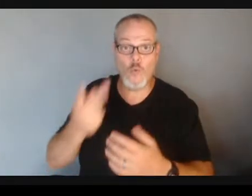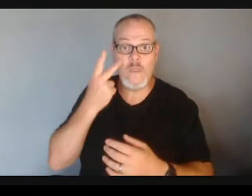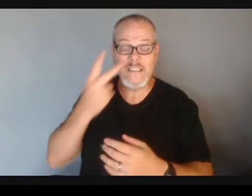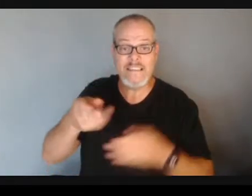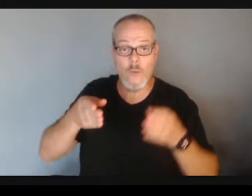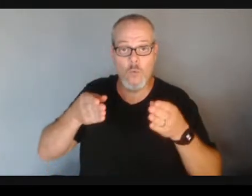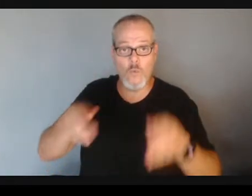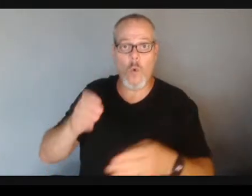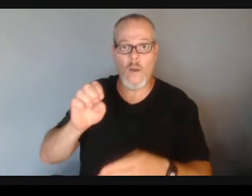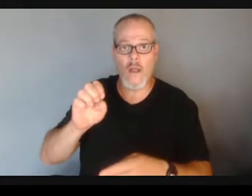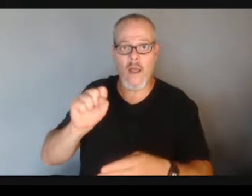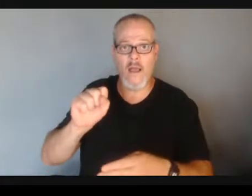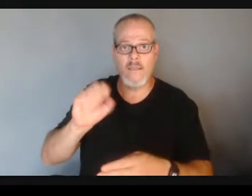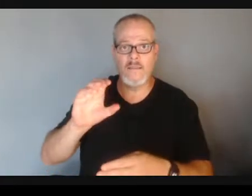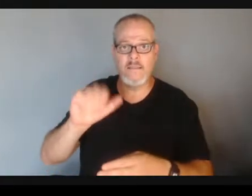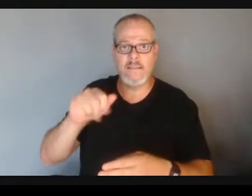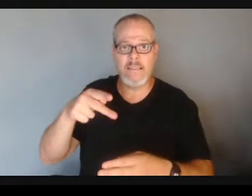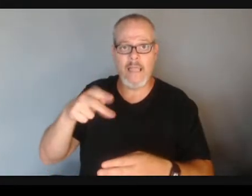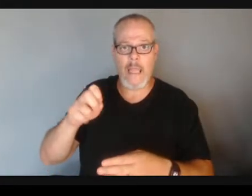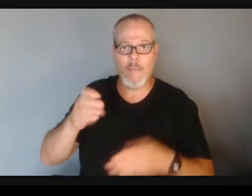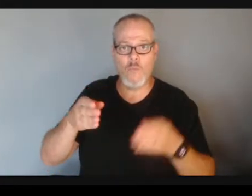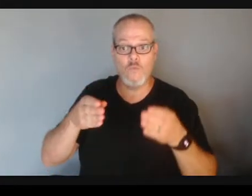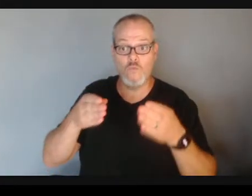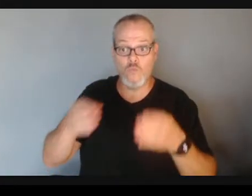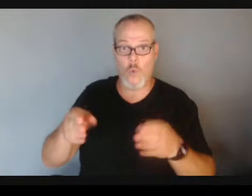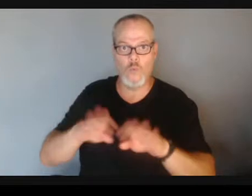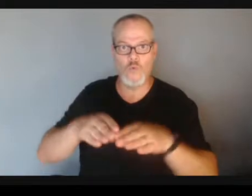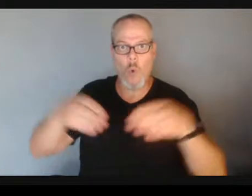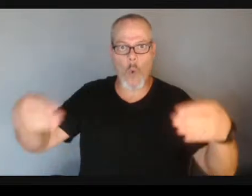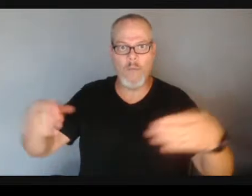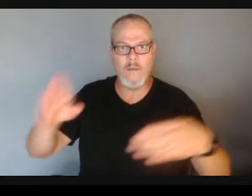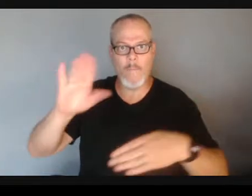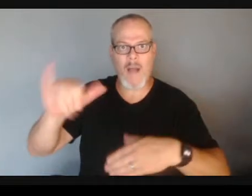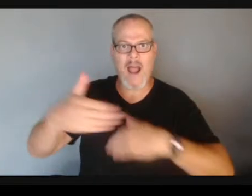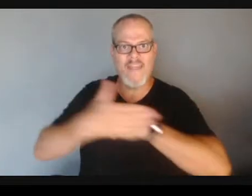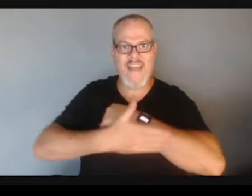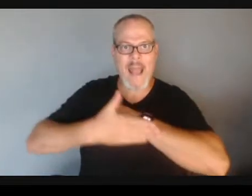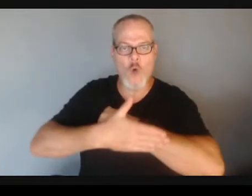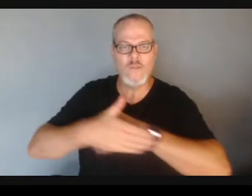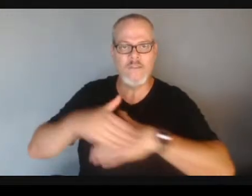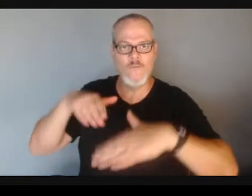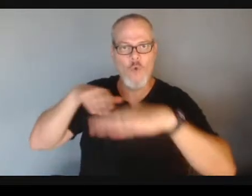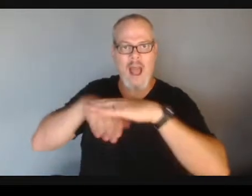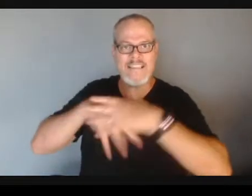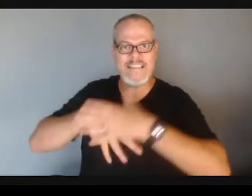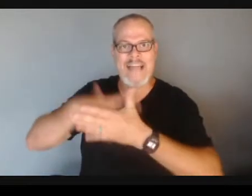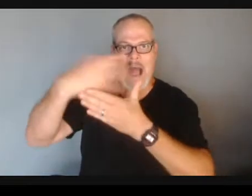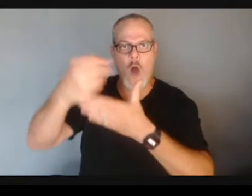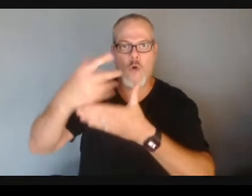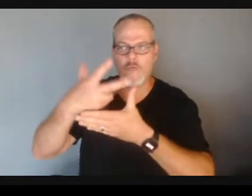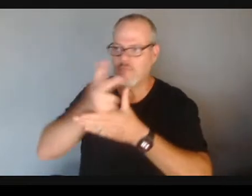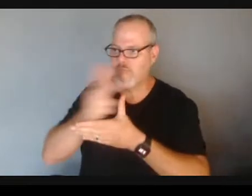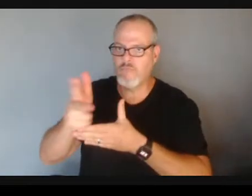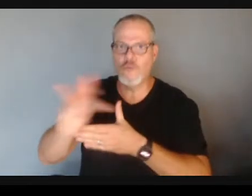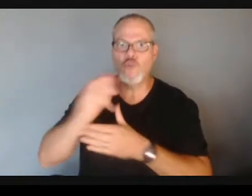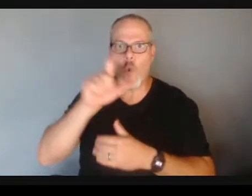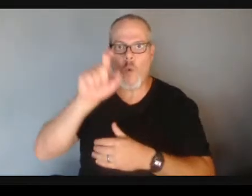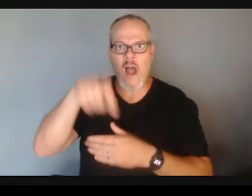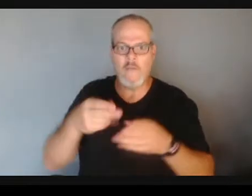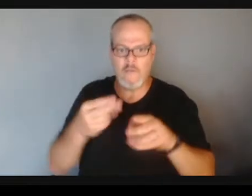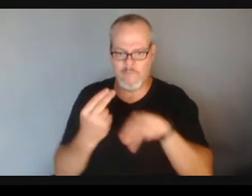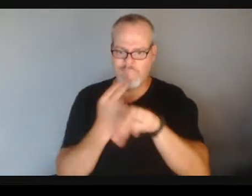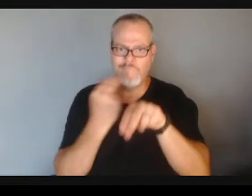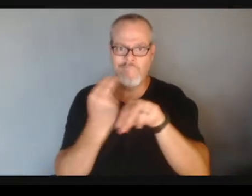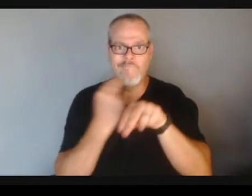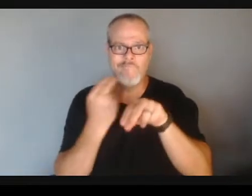ago by the county, helping to provide access out of that area so you don't have to drive parallel